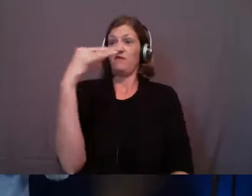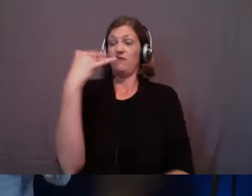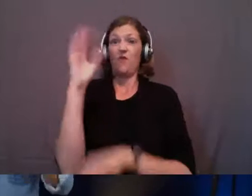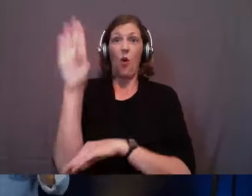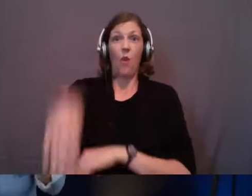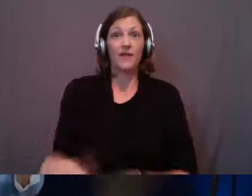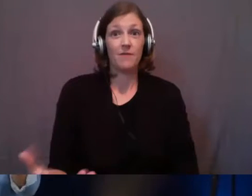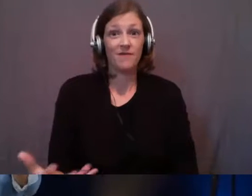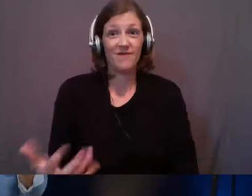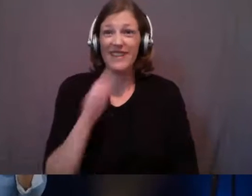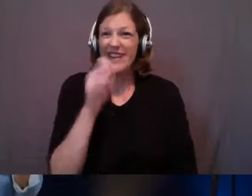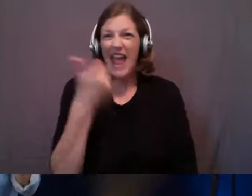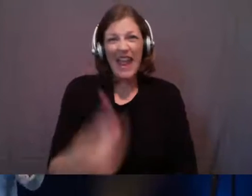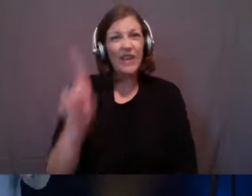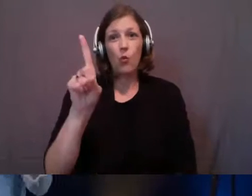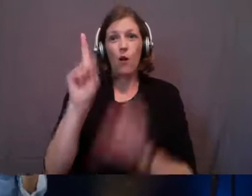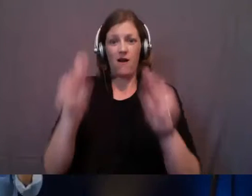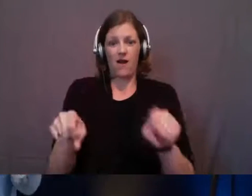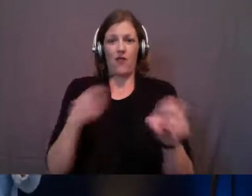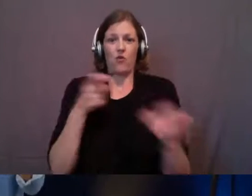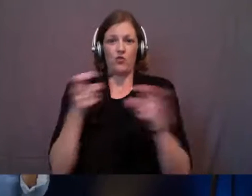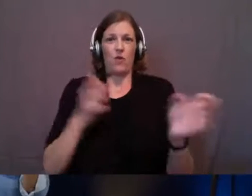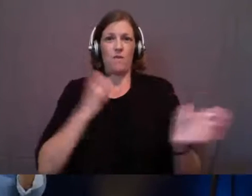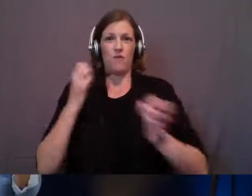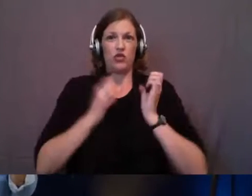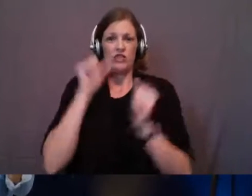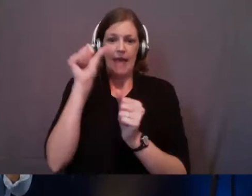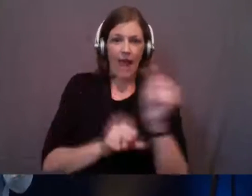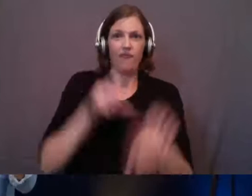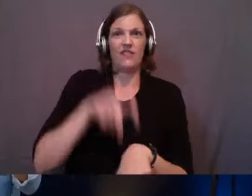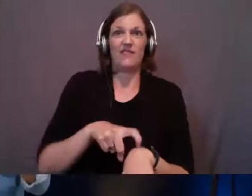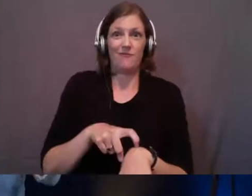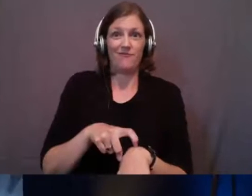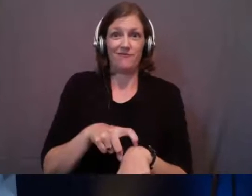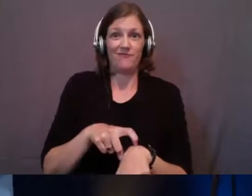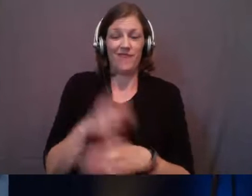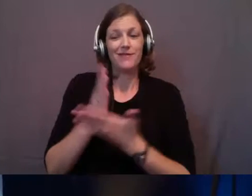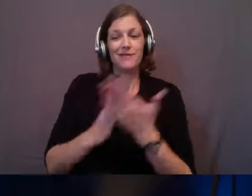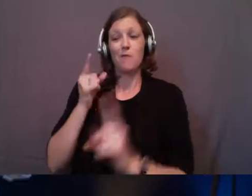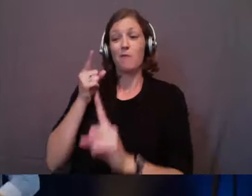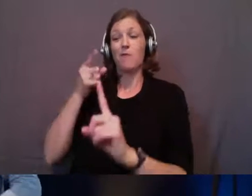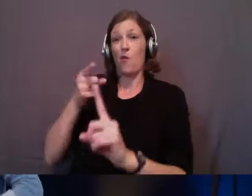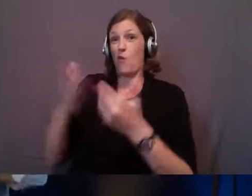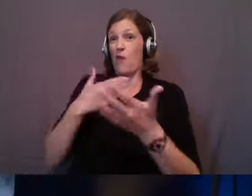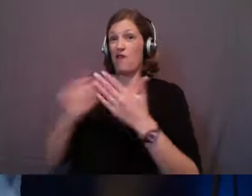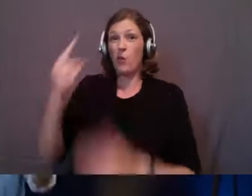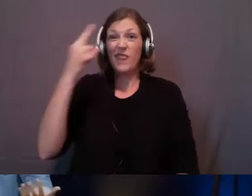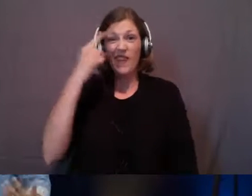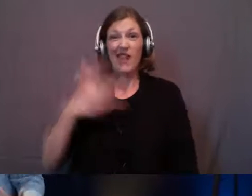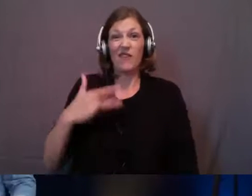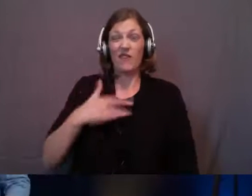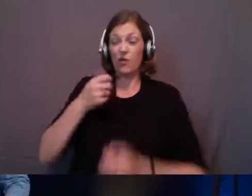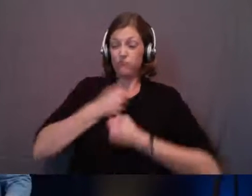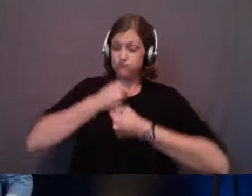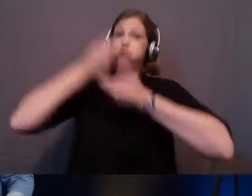any one of us can control our emotions every single time. At some point, what we think and we feel come